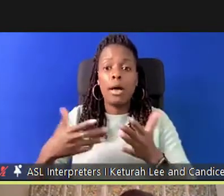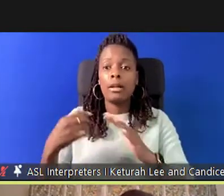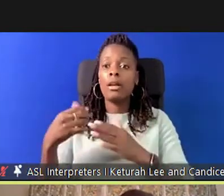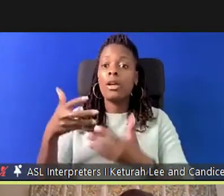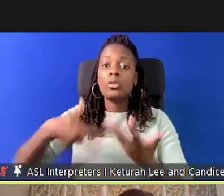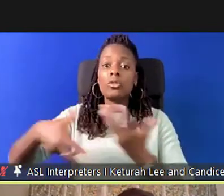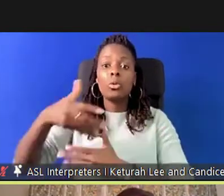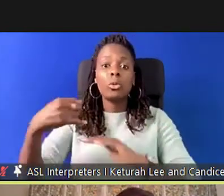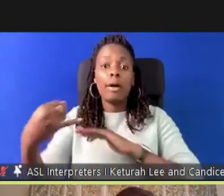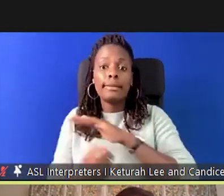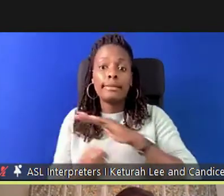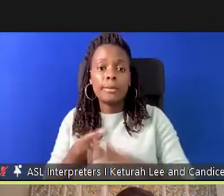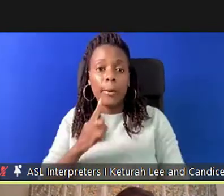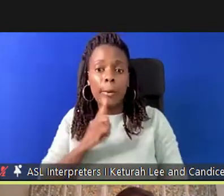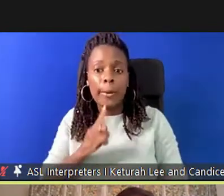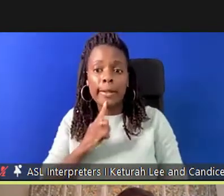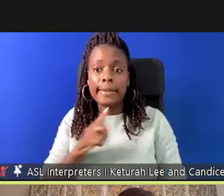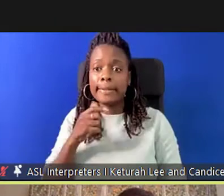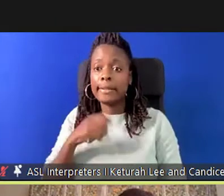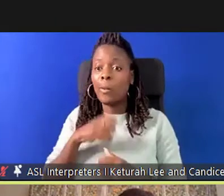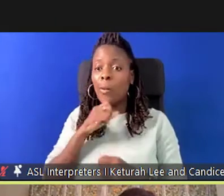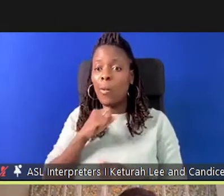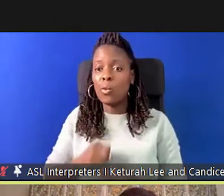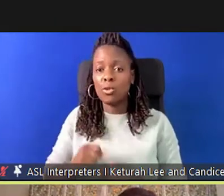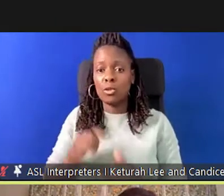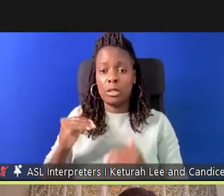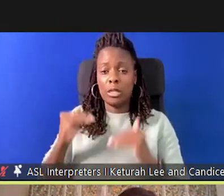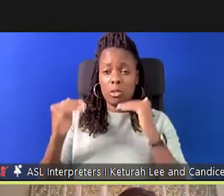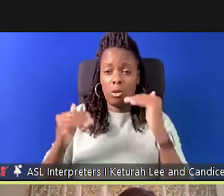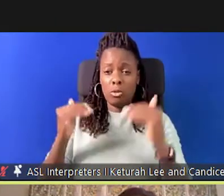and loneliness among older adults during the last years of life.